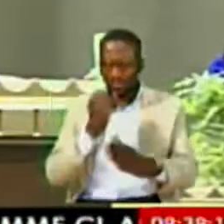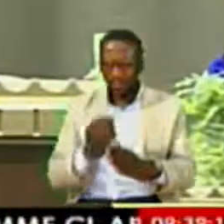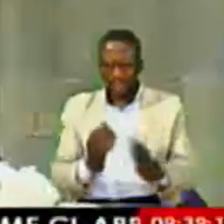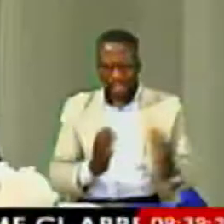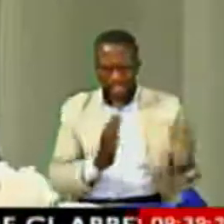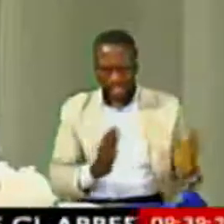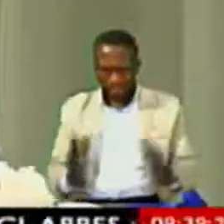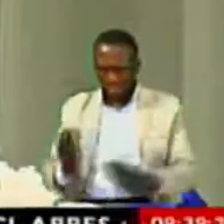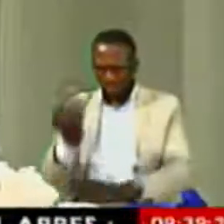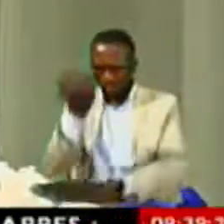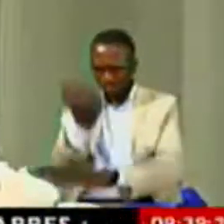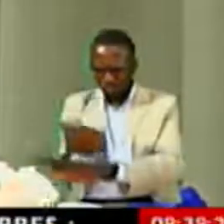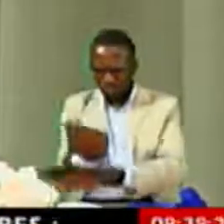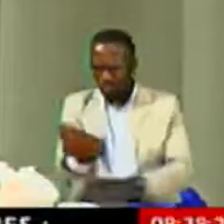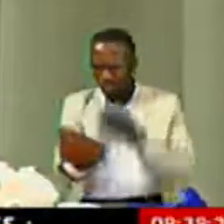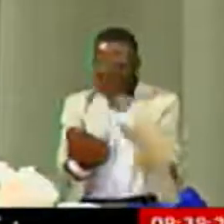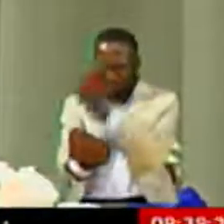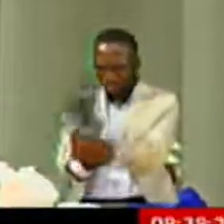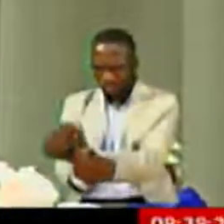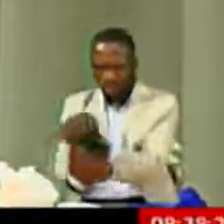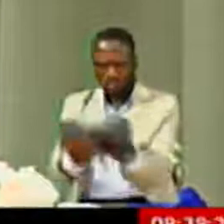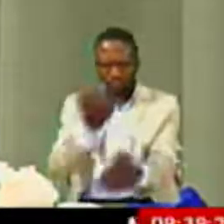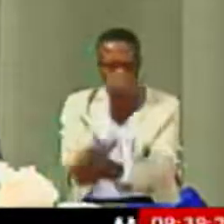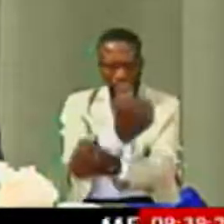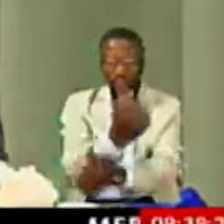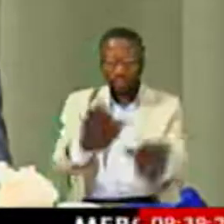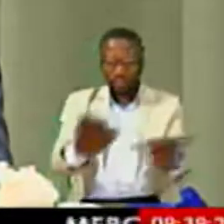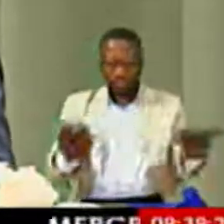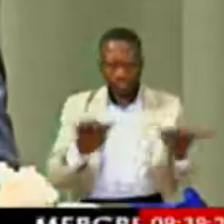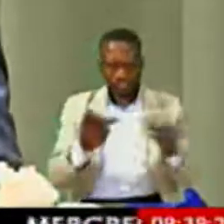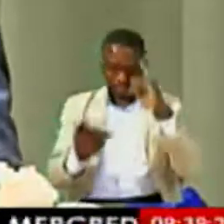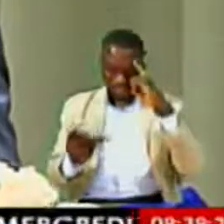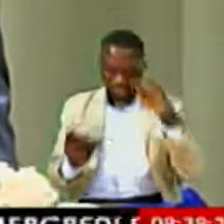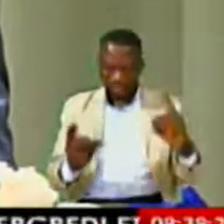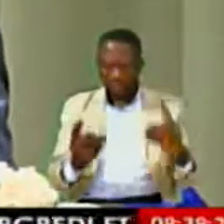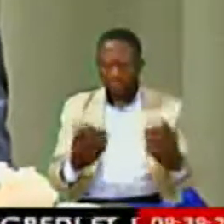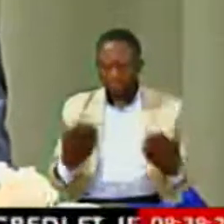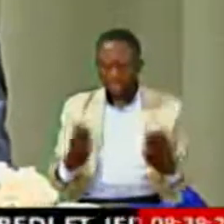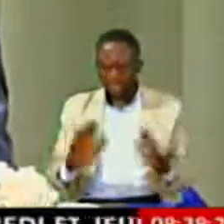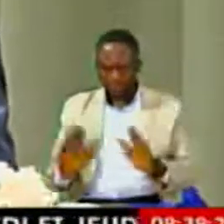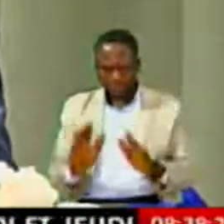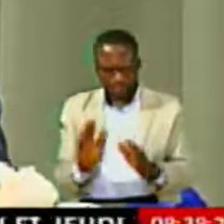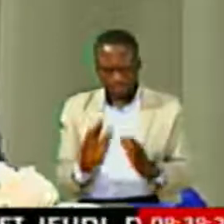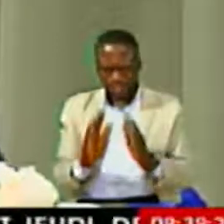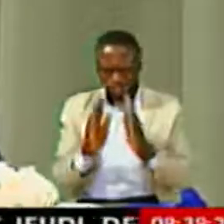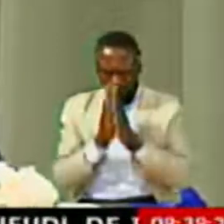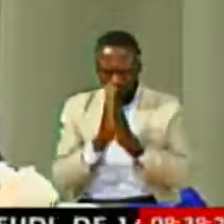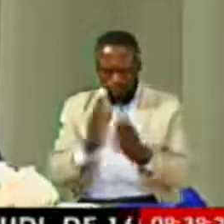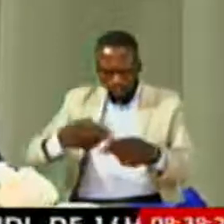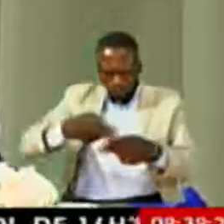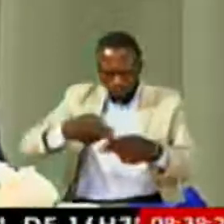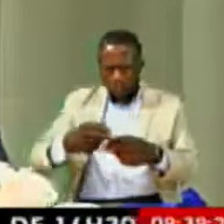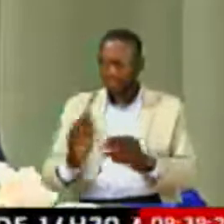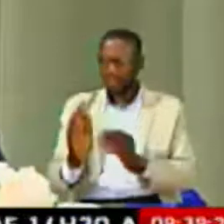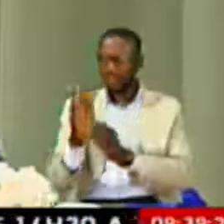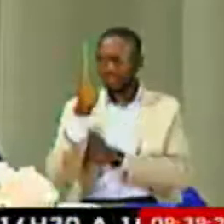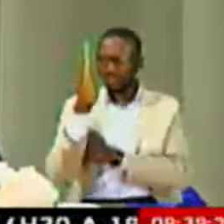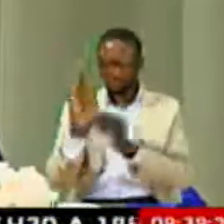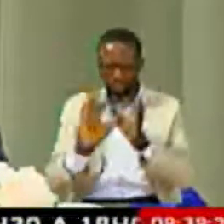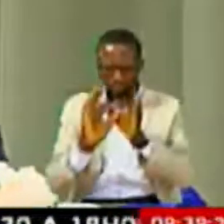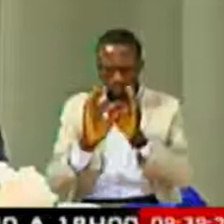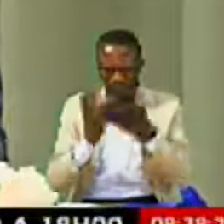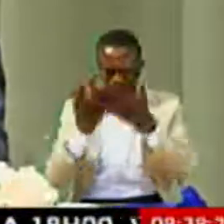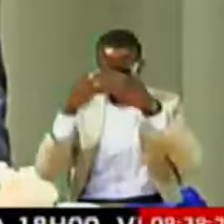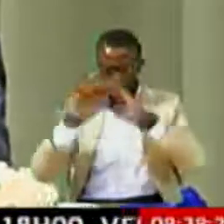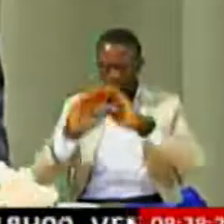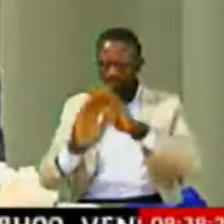et il pria order, seulement une petite prière. And just made a short prayer. Dieu, le Dieu du ciel, God, the God of le heaven, Dieu d'Abraham, the